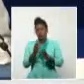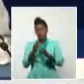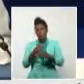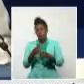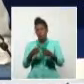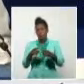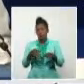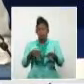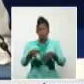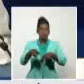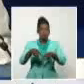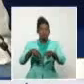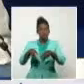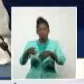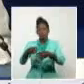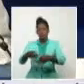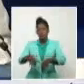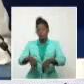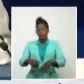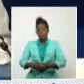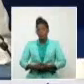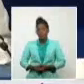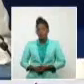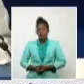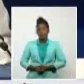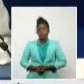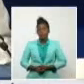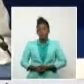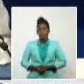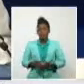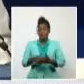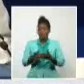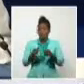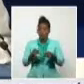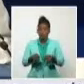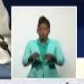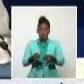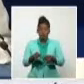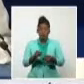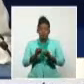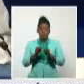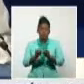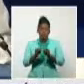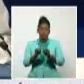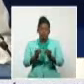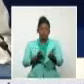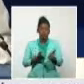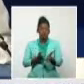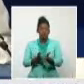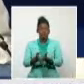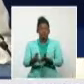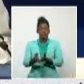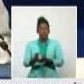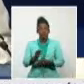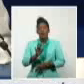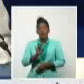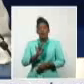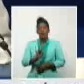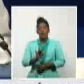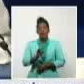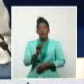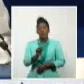Cuba, 11 from Guantánamo, and 14 from the special municipality of the Isle of Youth.